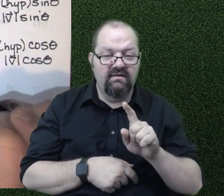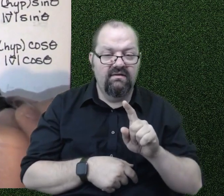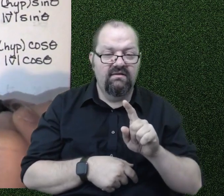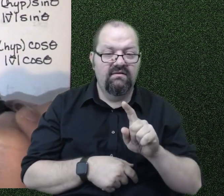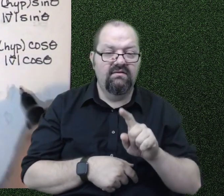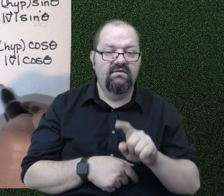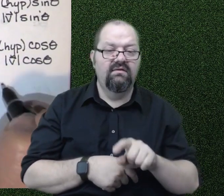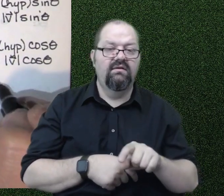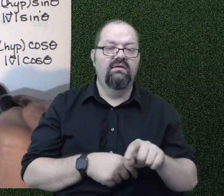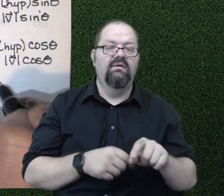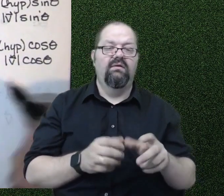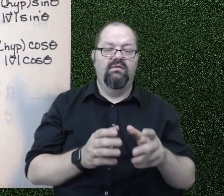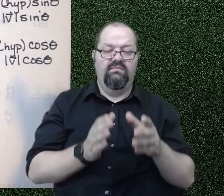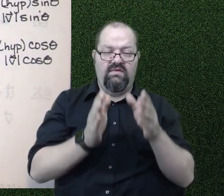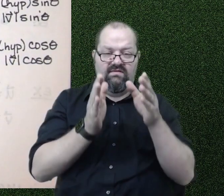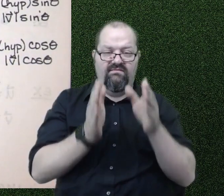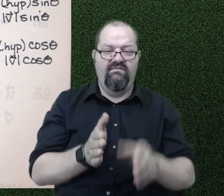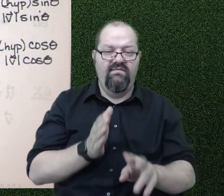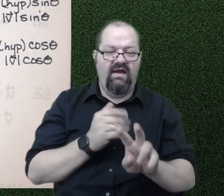theta.